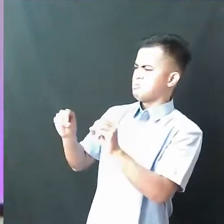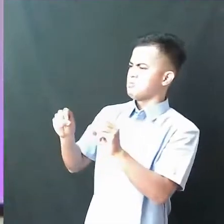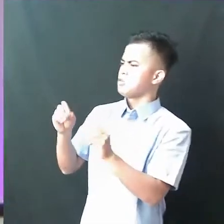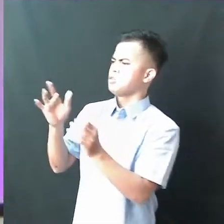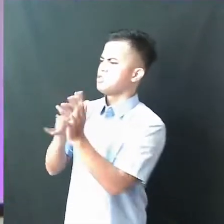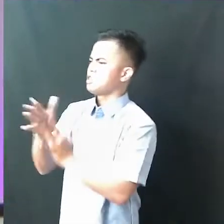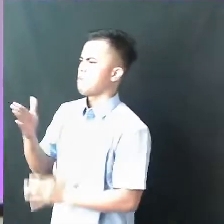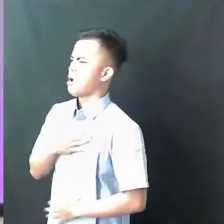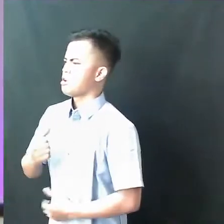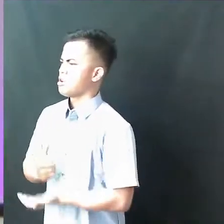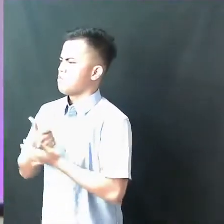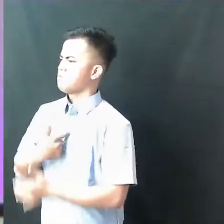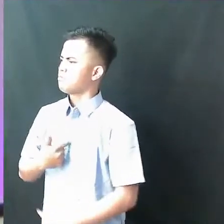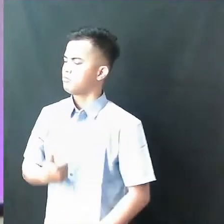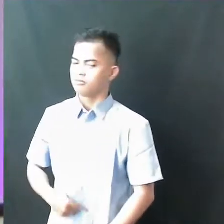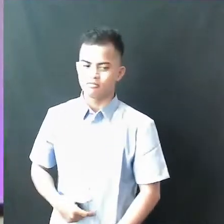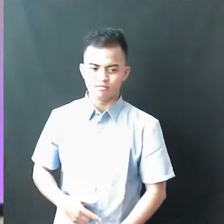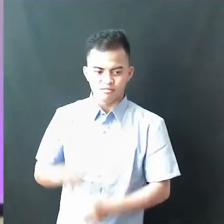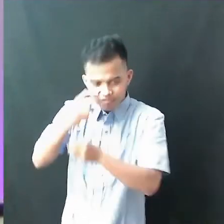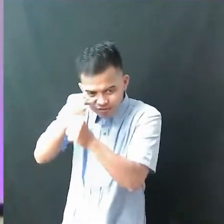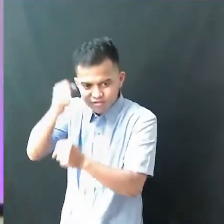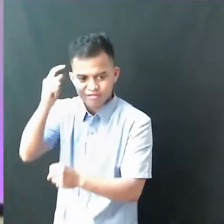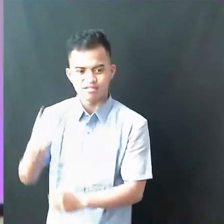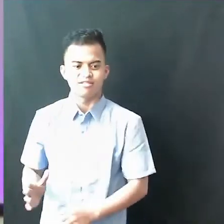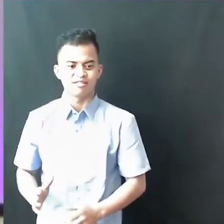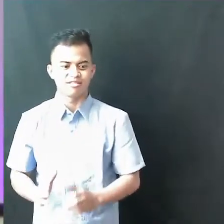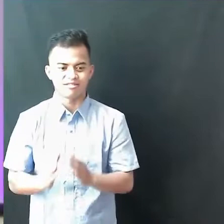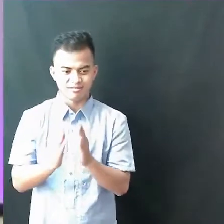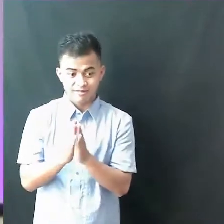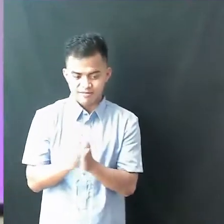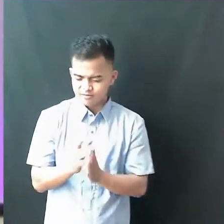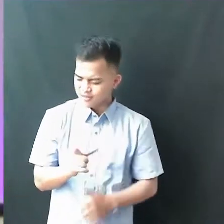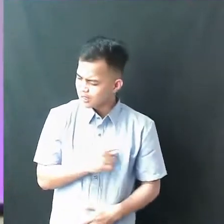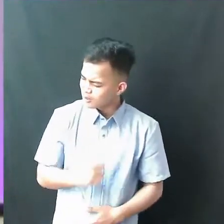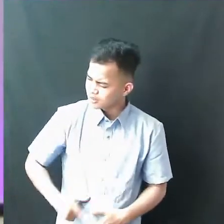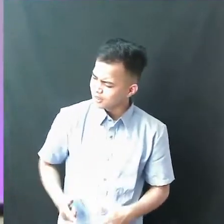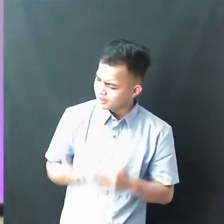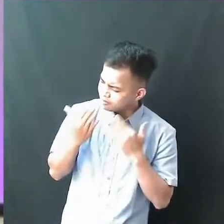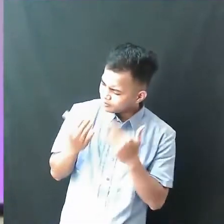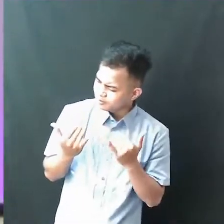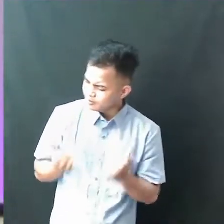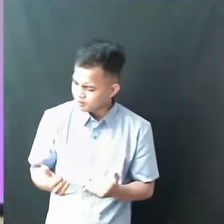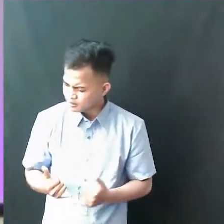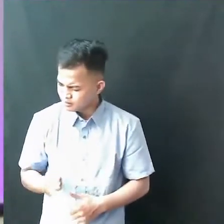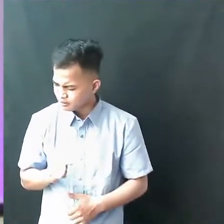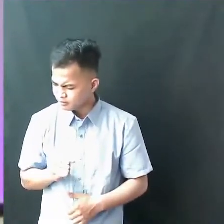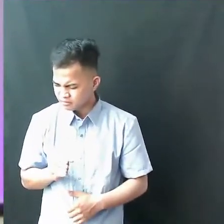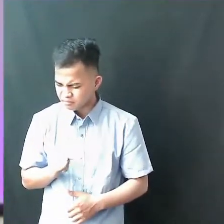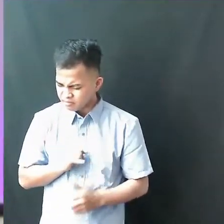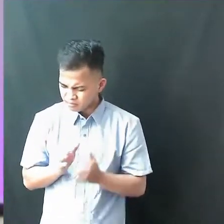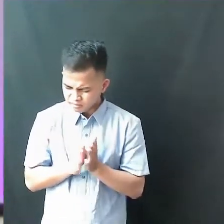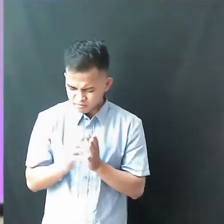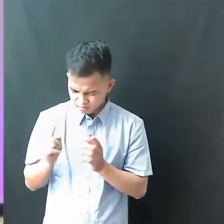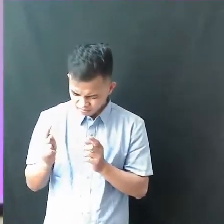fast. Heavenly Father, we thank you in Jesus' name. As Pastor Frank comes and gives the invitation, I pray that each person